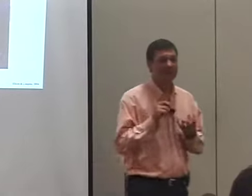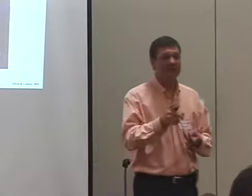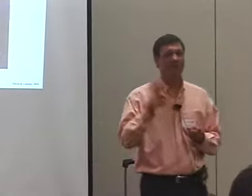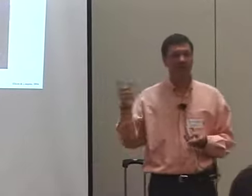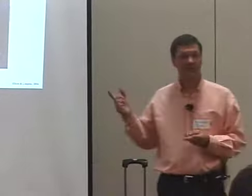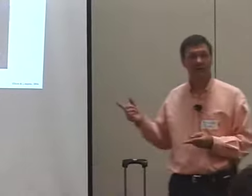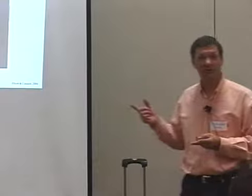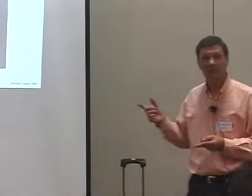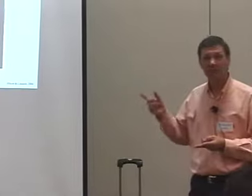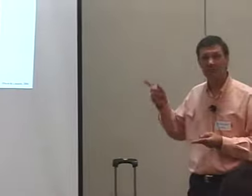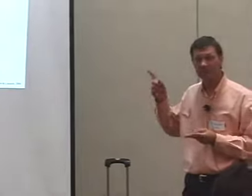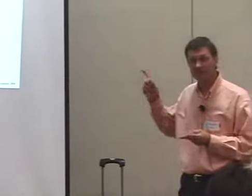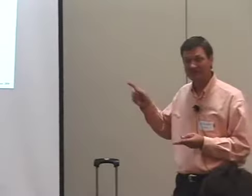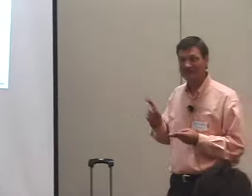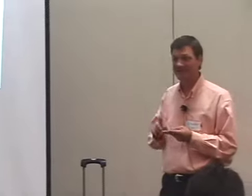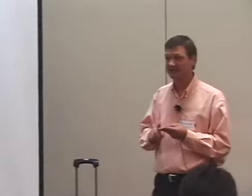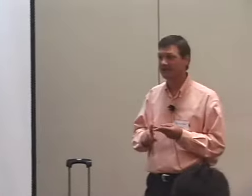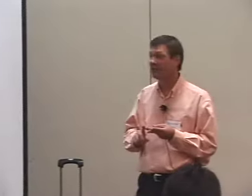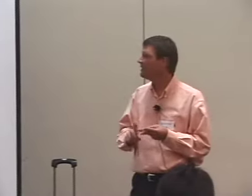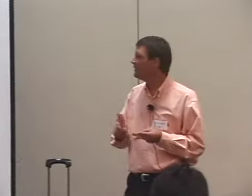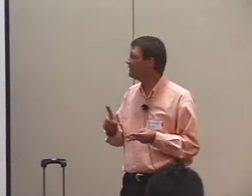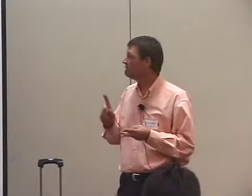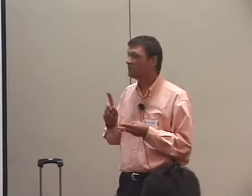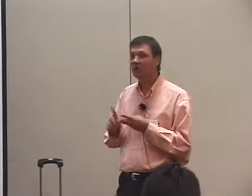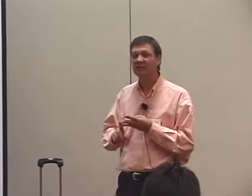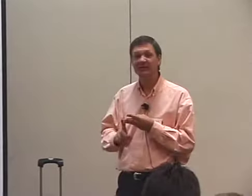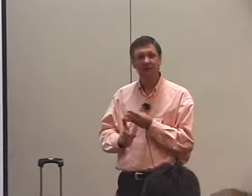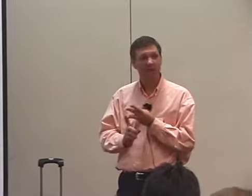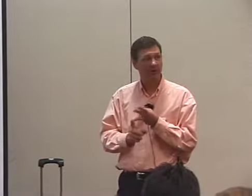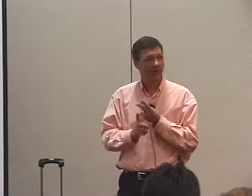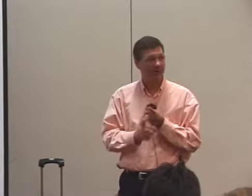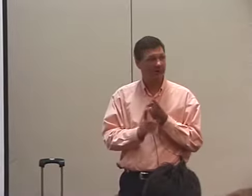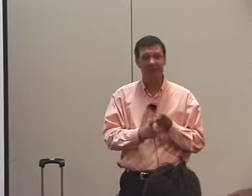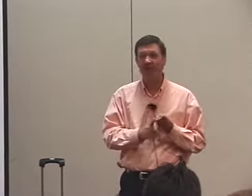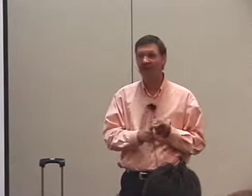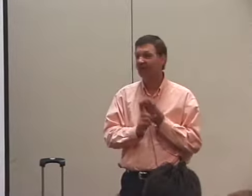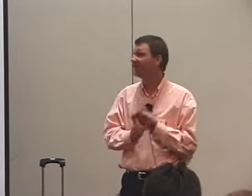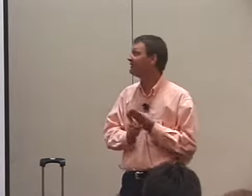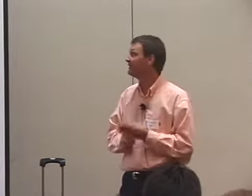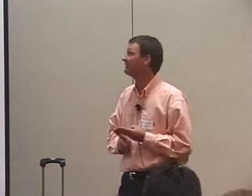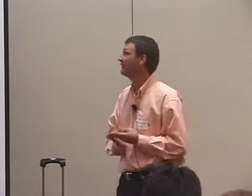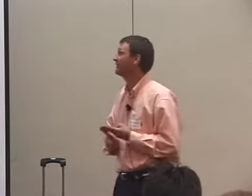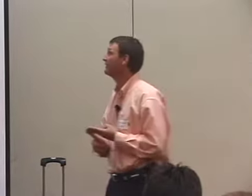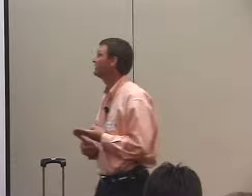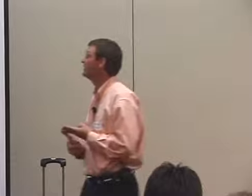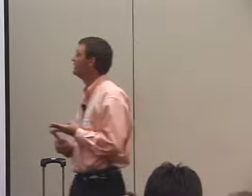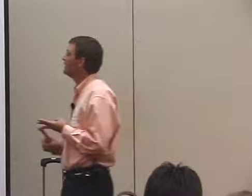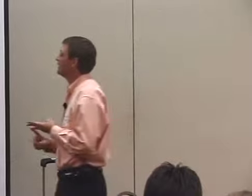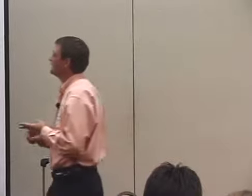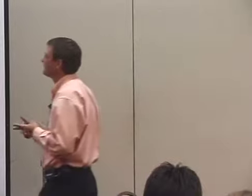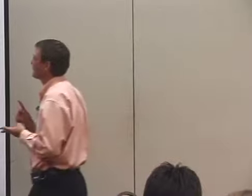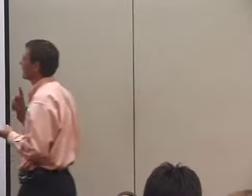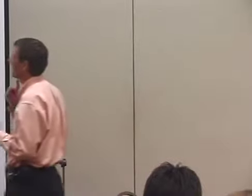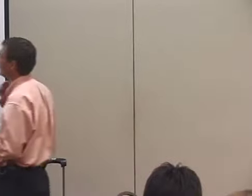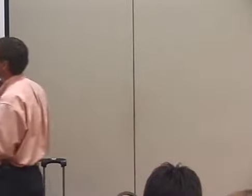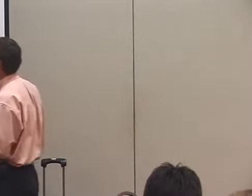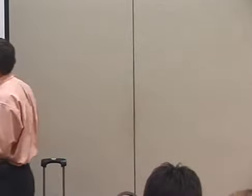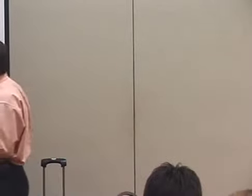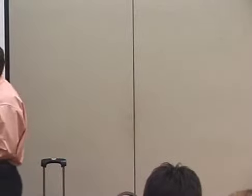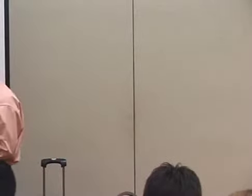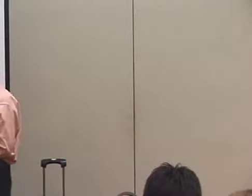But these ones are all pretend. So no teachers were hurt during the filming of any of these episodes.